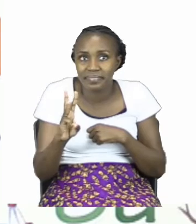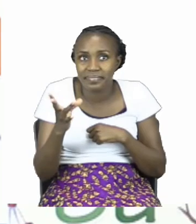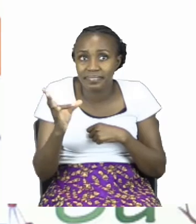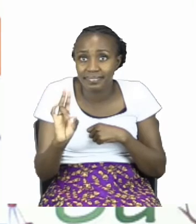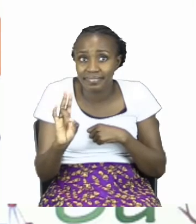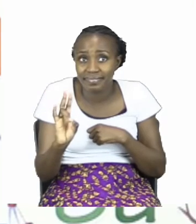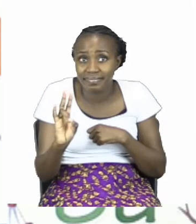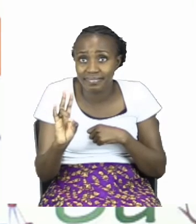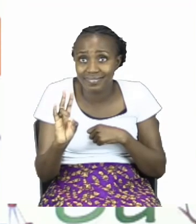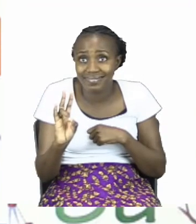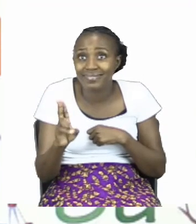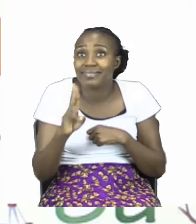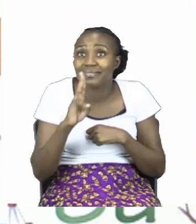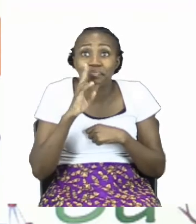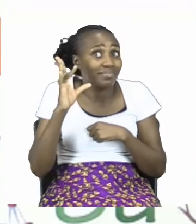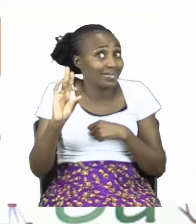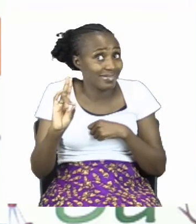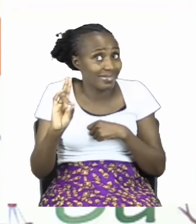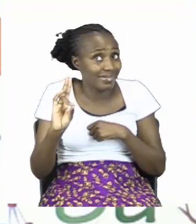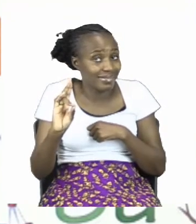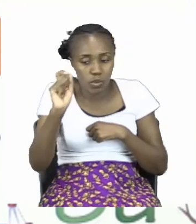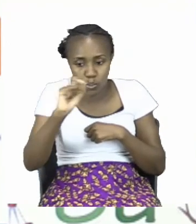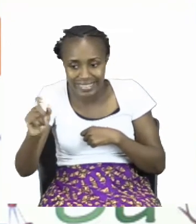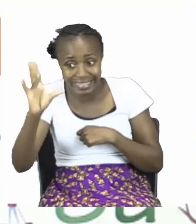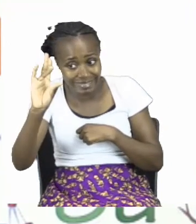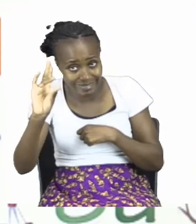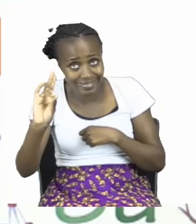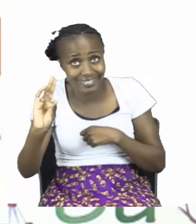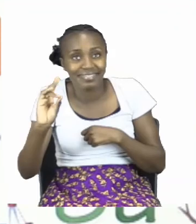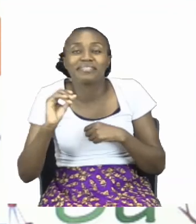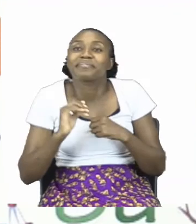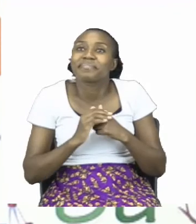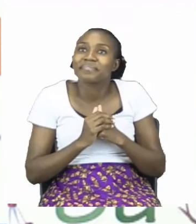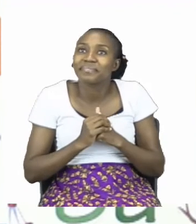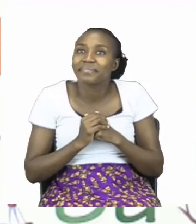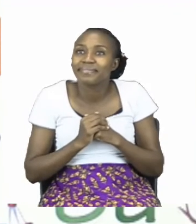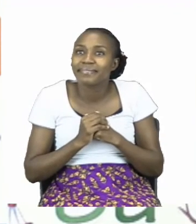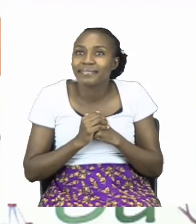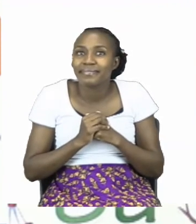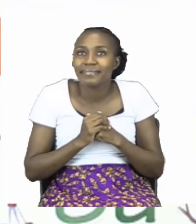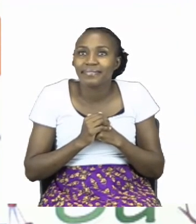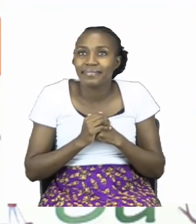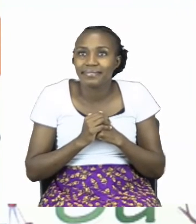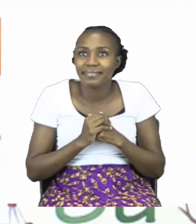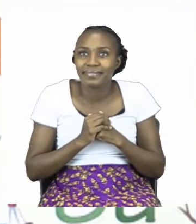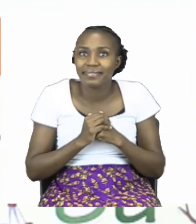6, 7. So that means our answer, boys and girls,